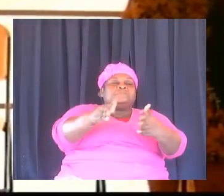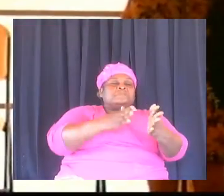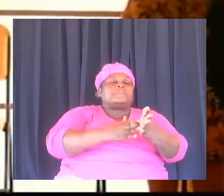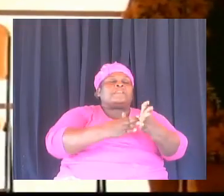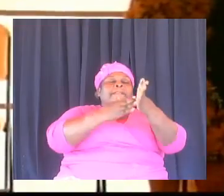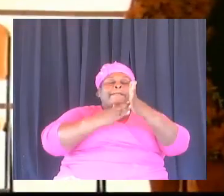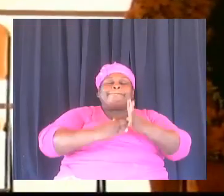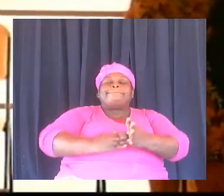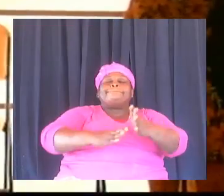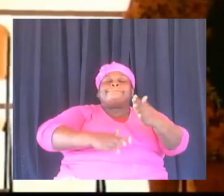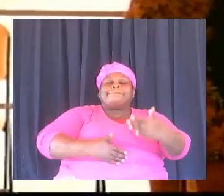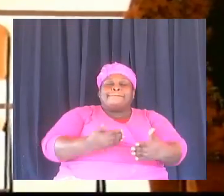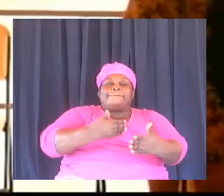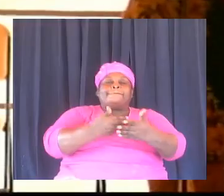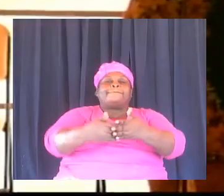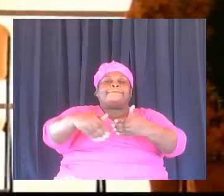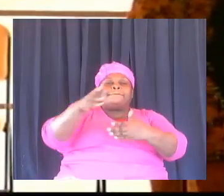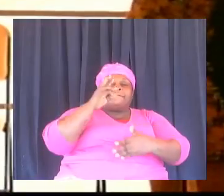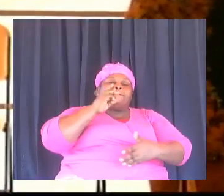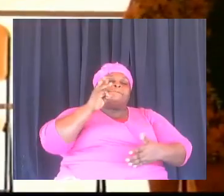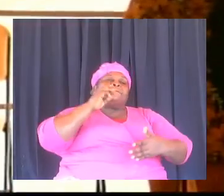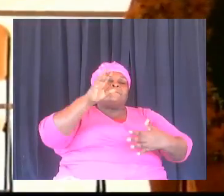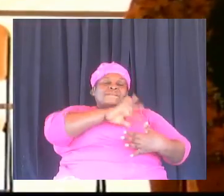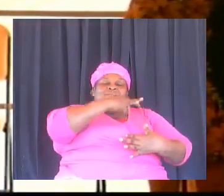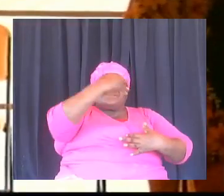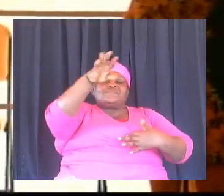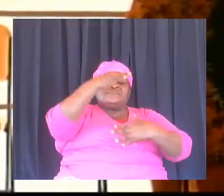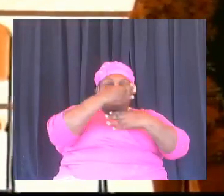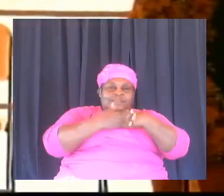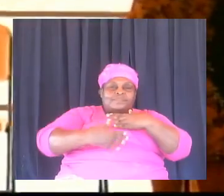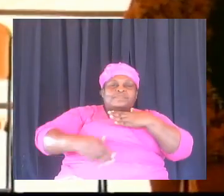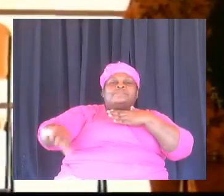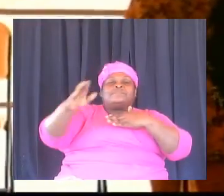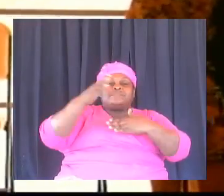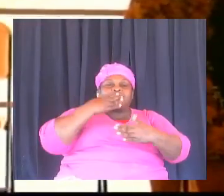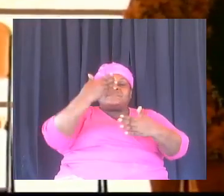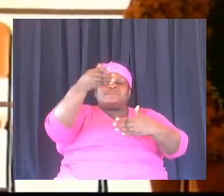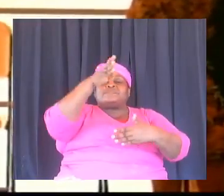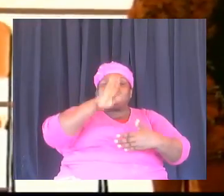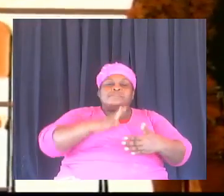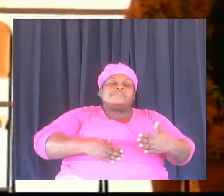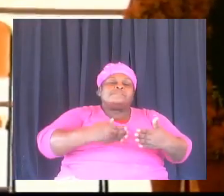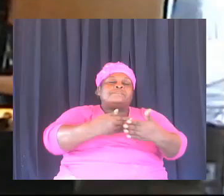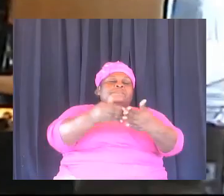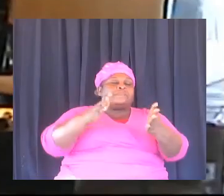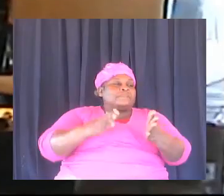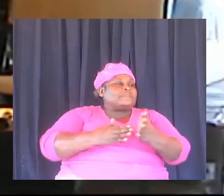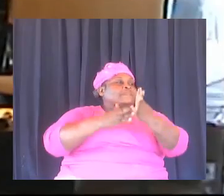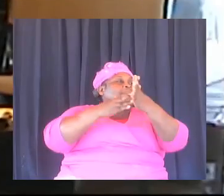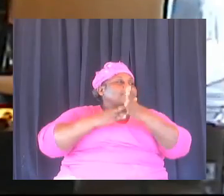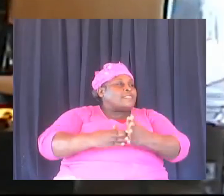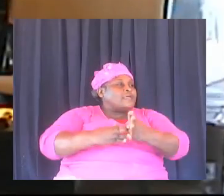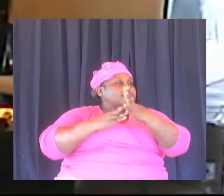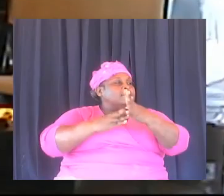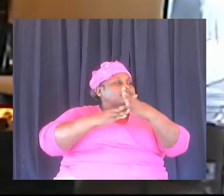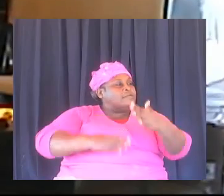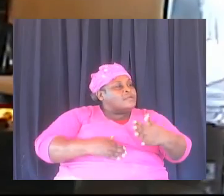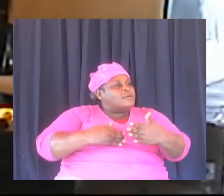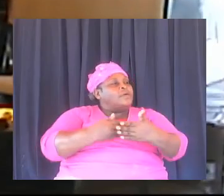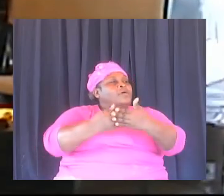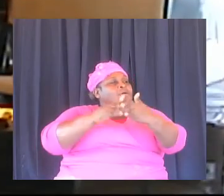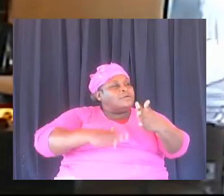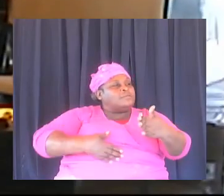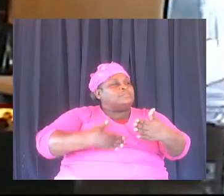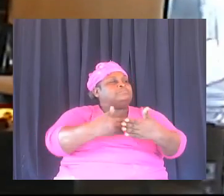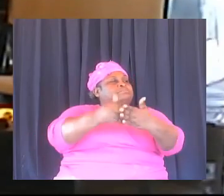born again. Born of the water, the spirit, and the blood. Thank God I'm born